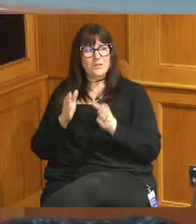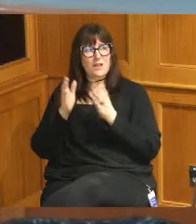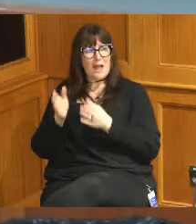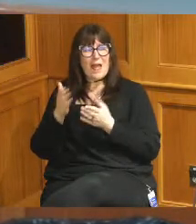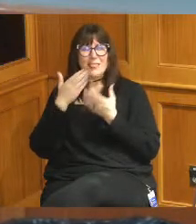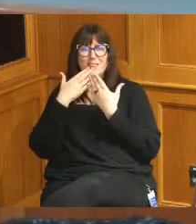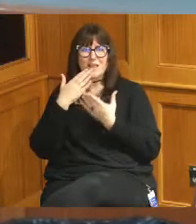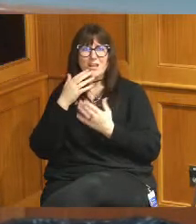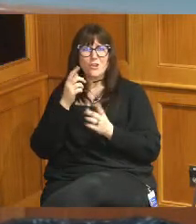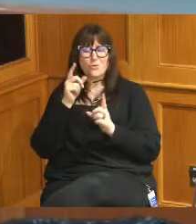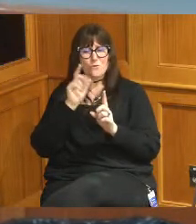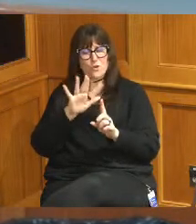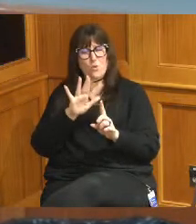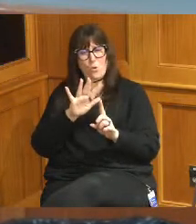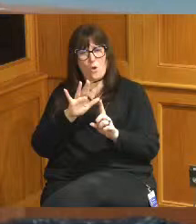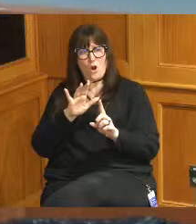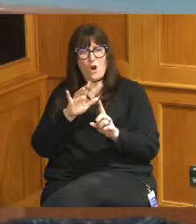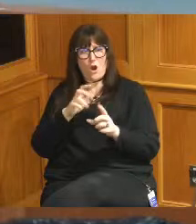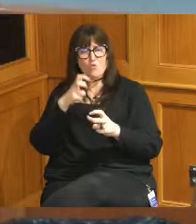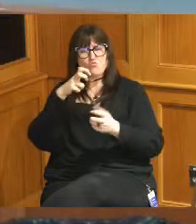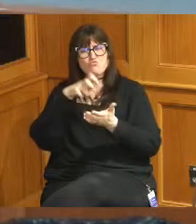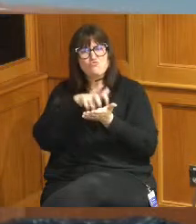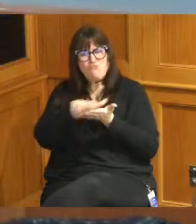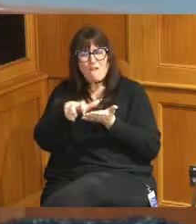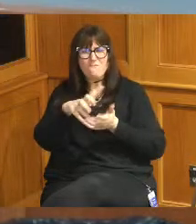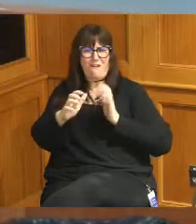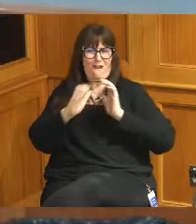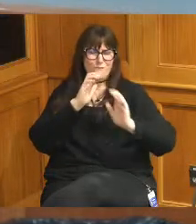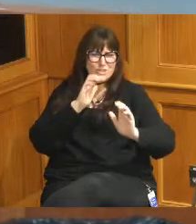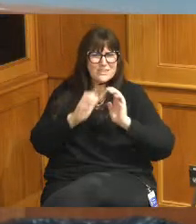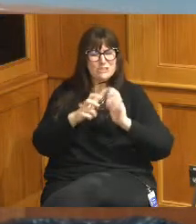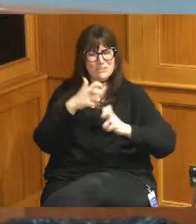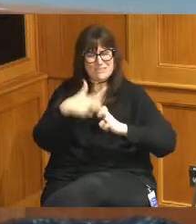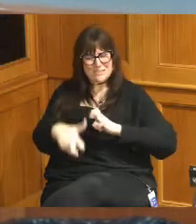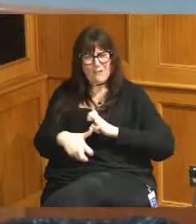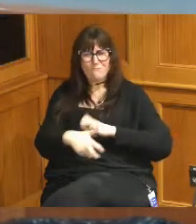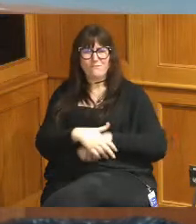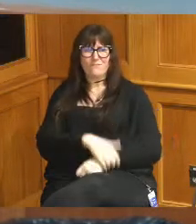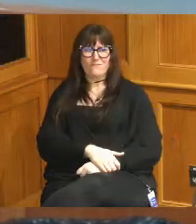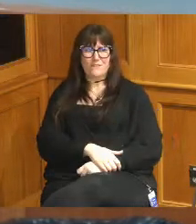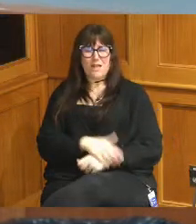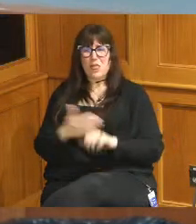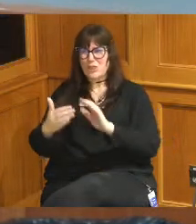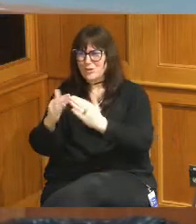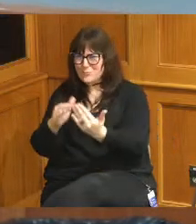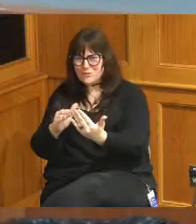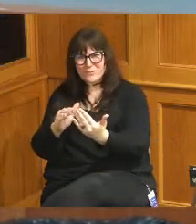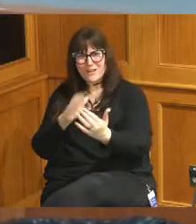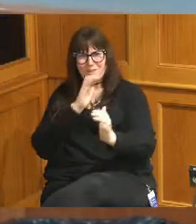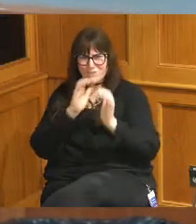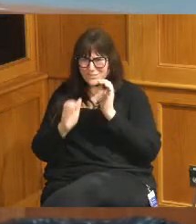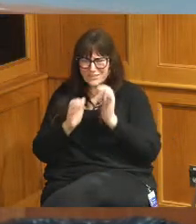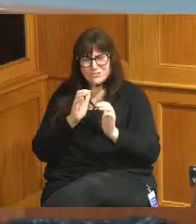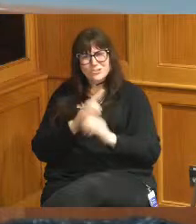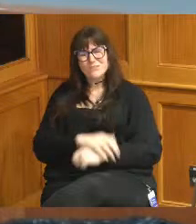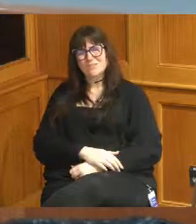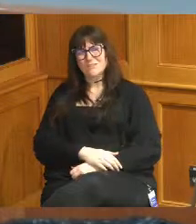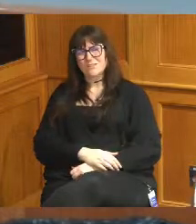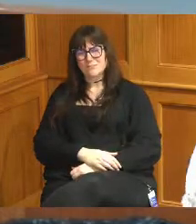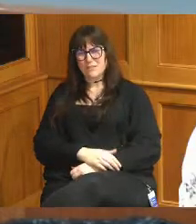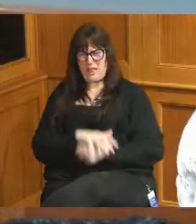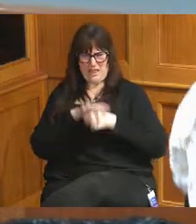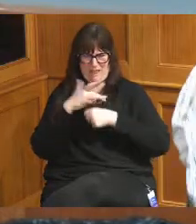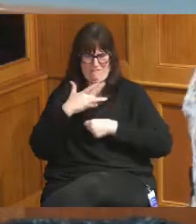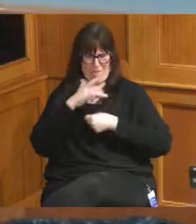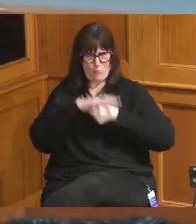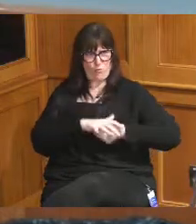thank you. I thank you for those rough conversations that you and I have, those conversations with the community. Like she said, there was pressure